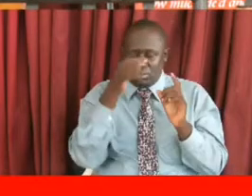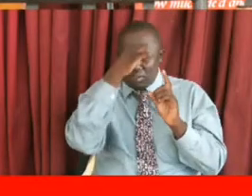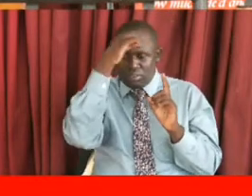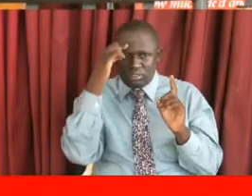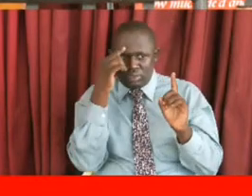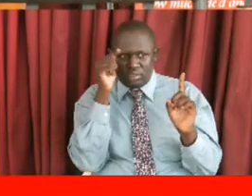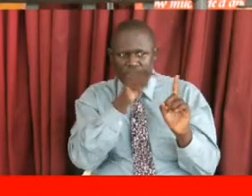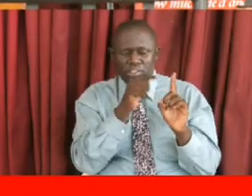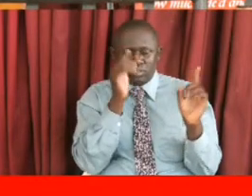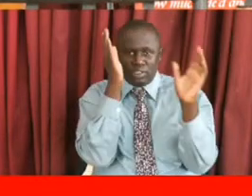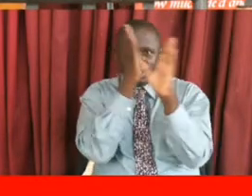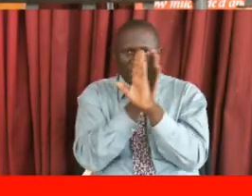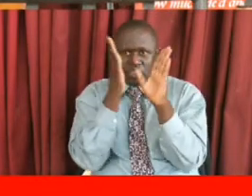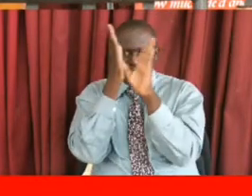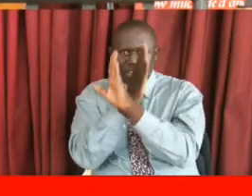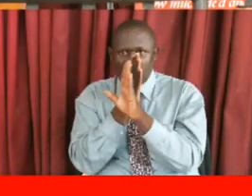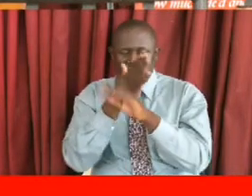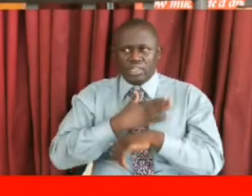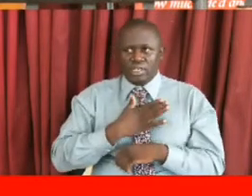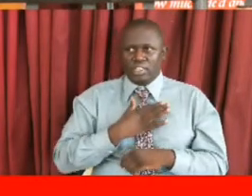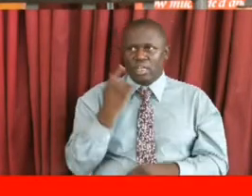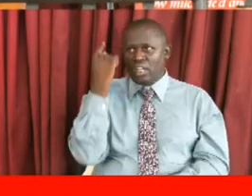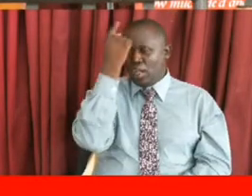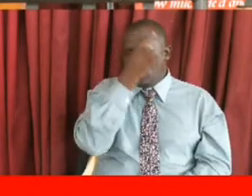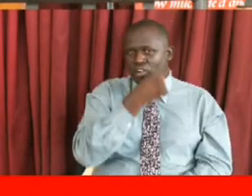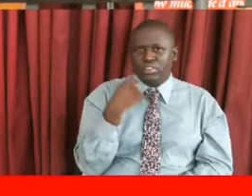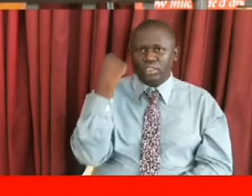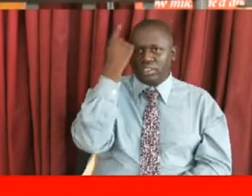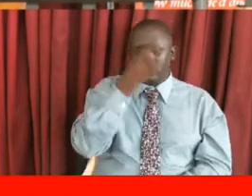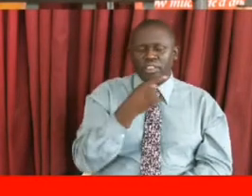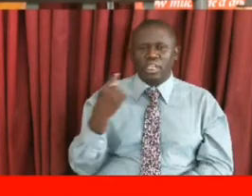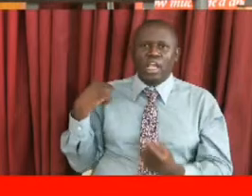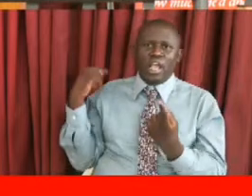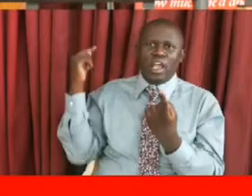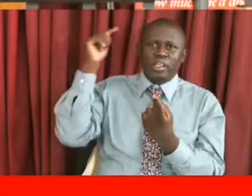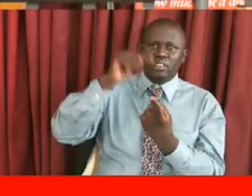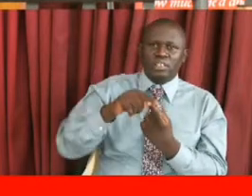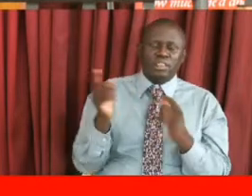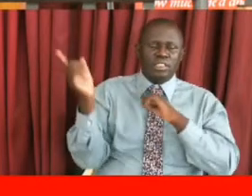eyes until the day that God is able to